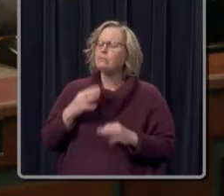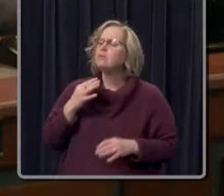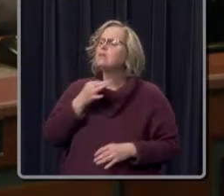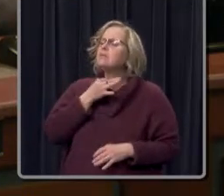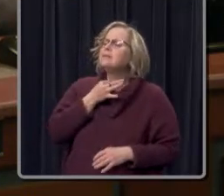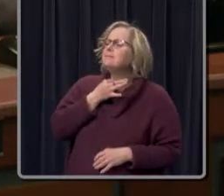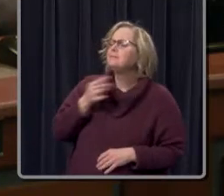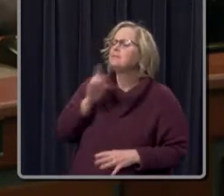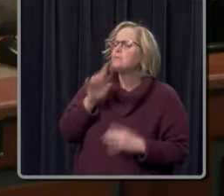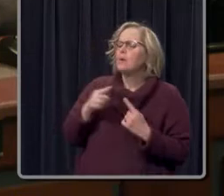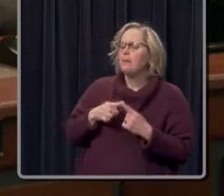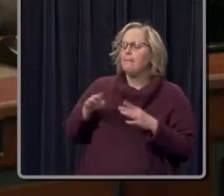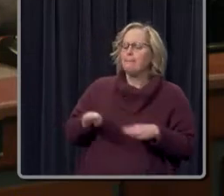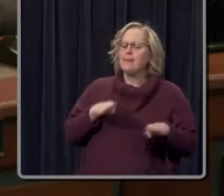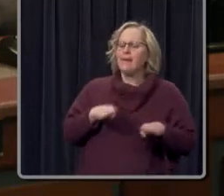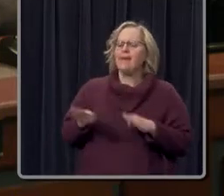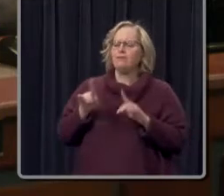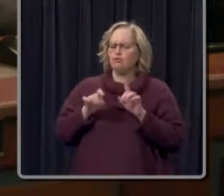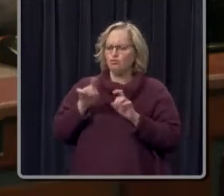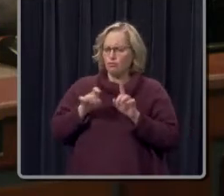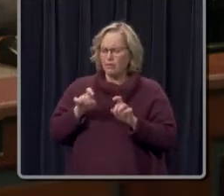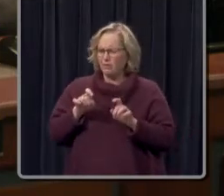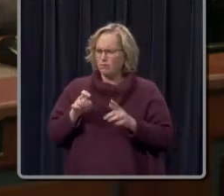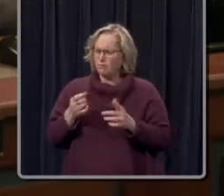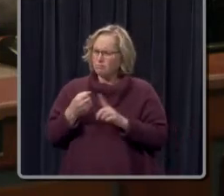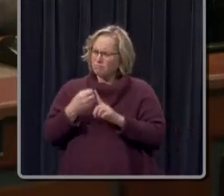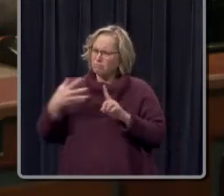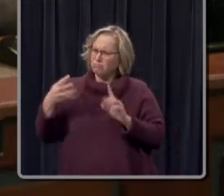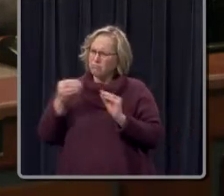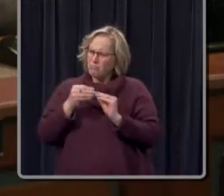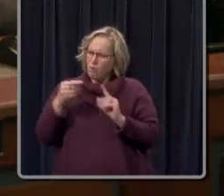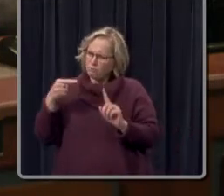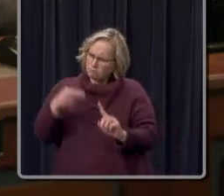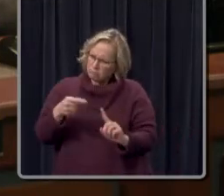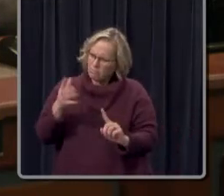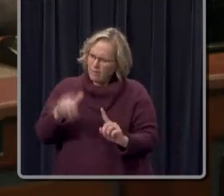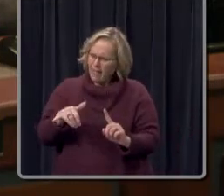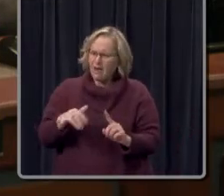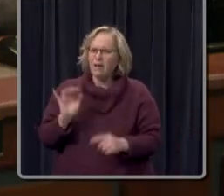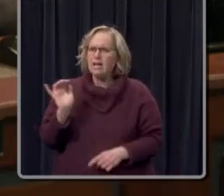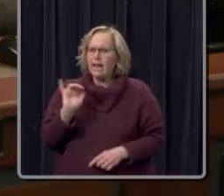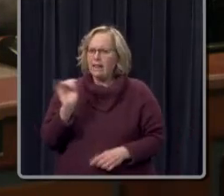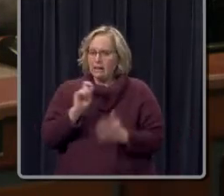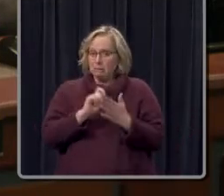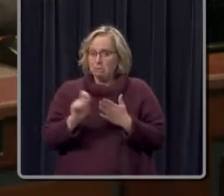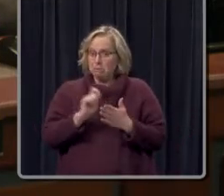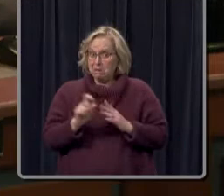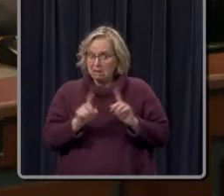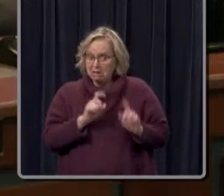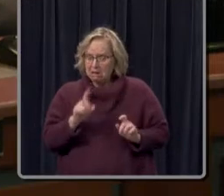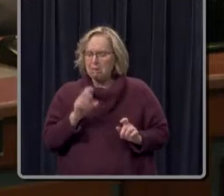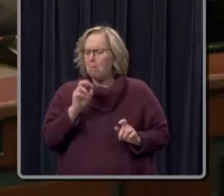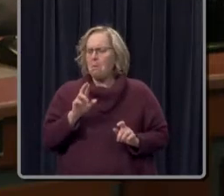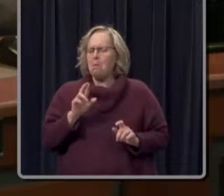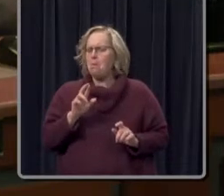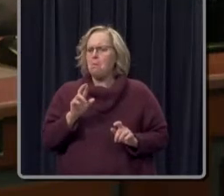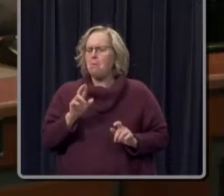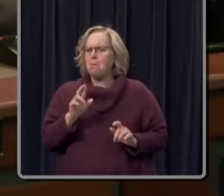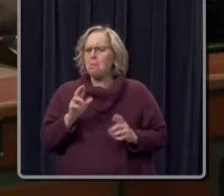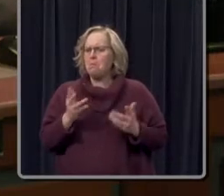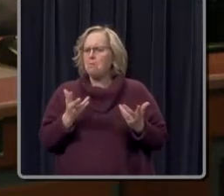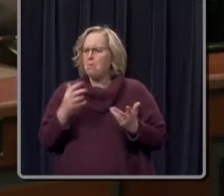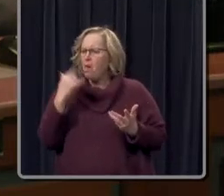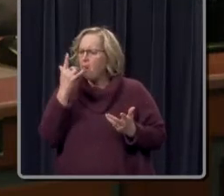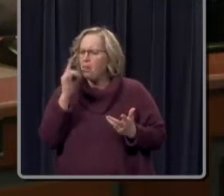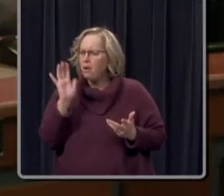about the behavior screeners. Can you talk a little bit more? I mean, is that like a written assessment, or does